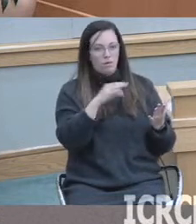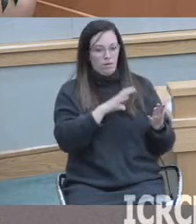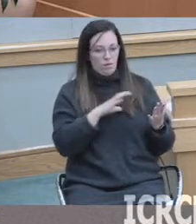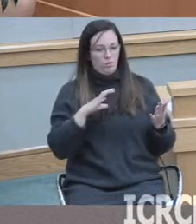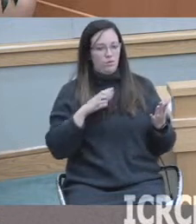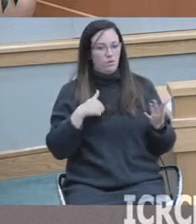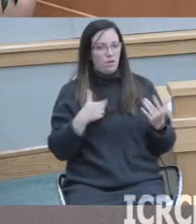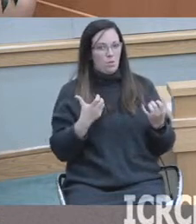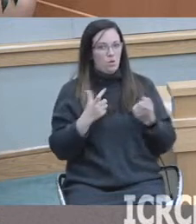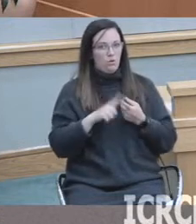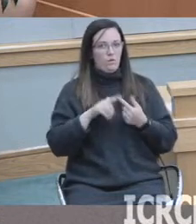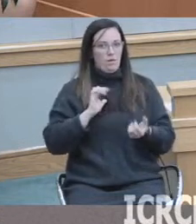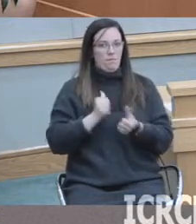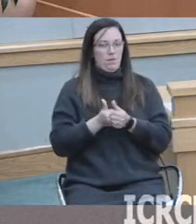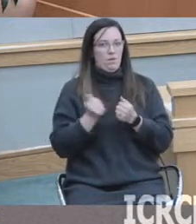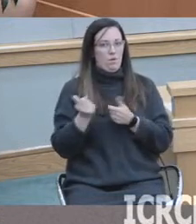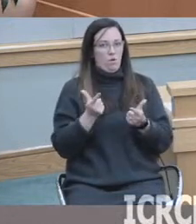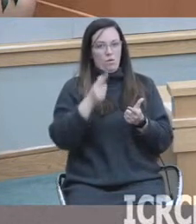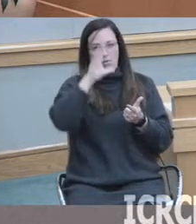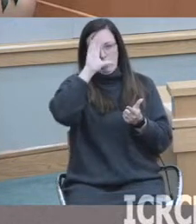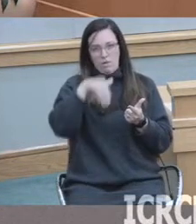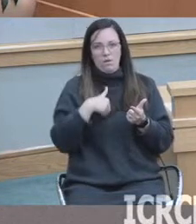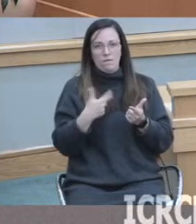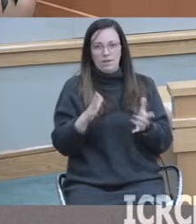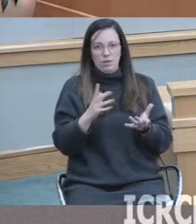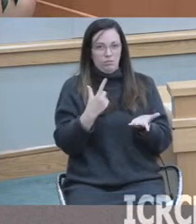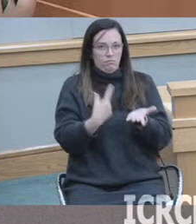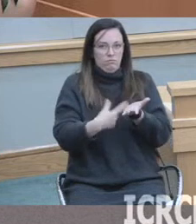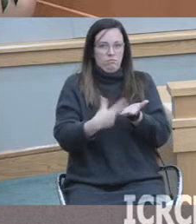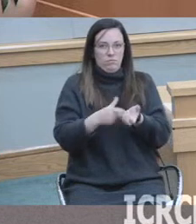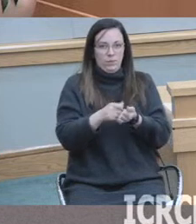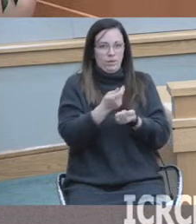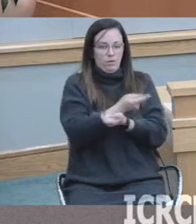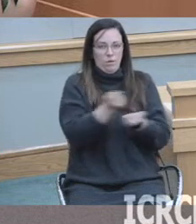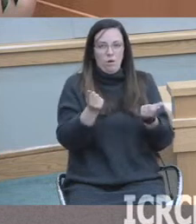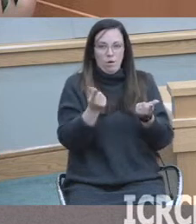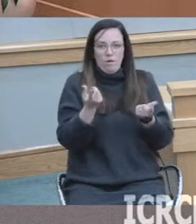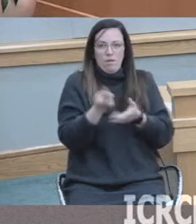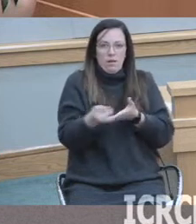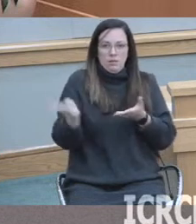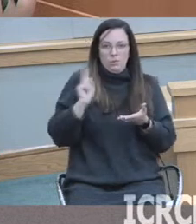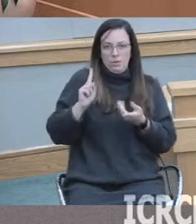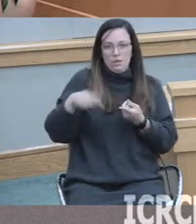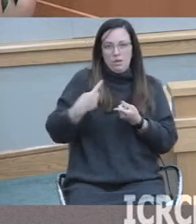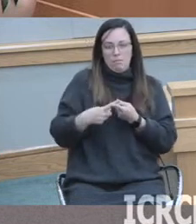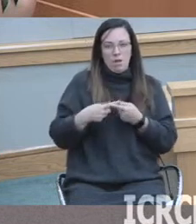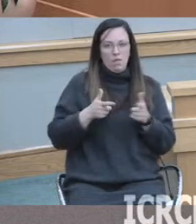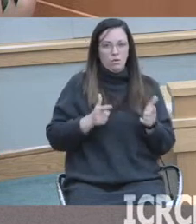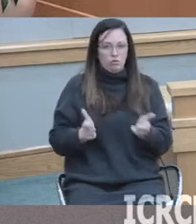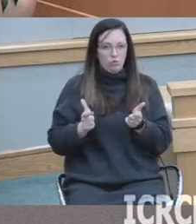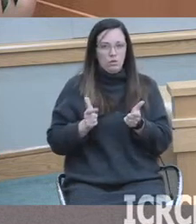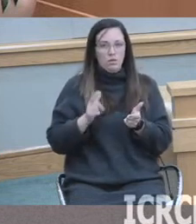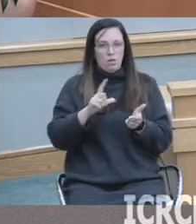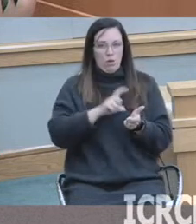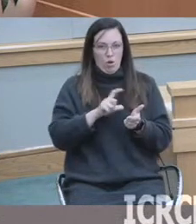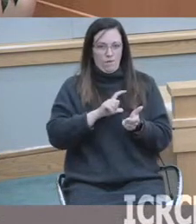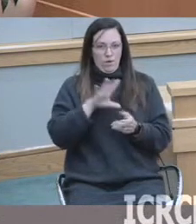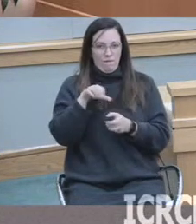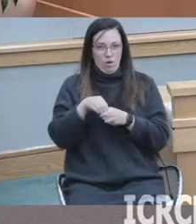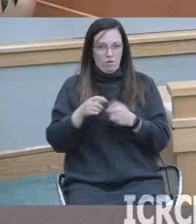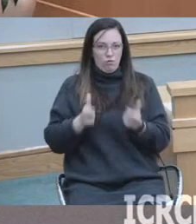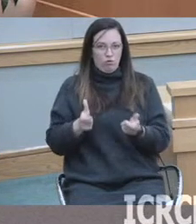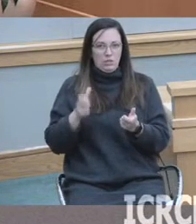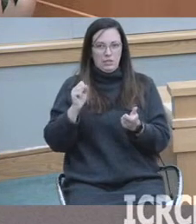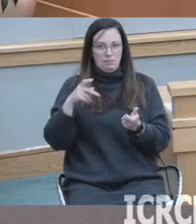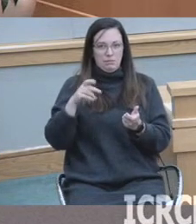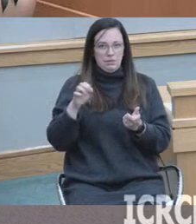update everybody. I know I spoke to you all last week in regards to to the shooting, the officer involved shooting up at Speedway. I want to give a few